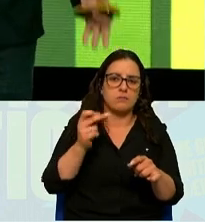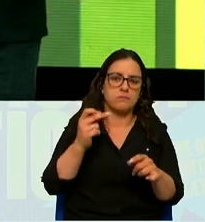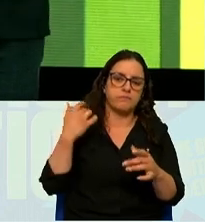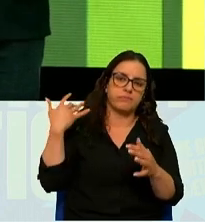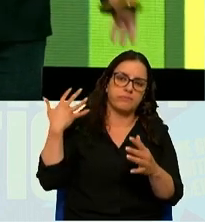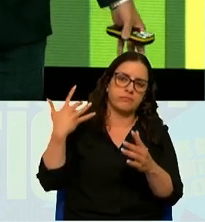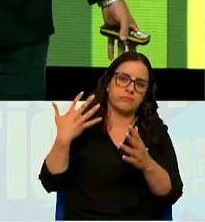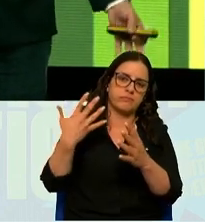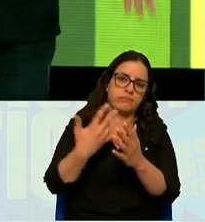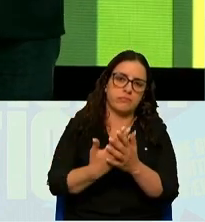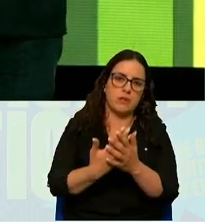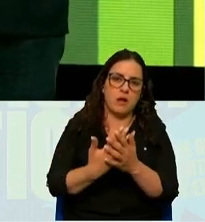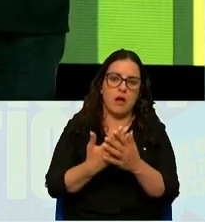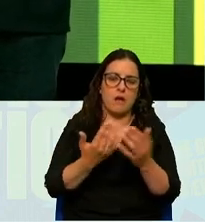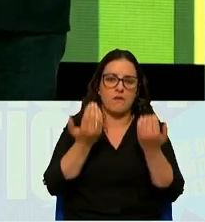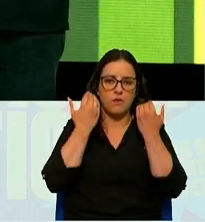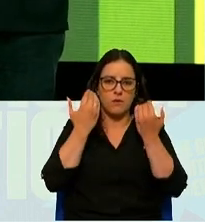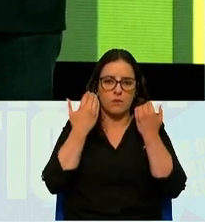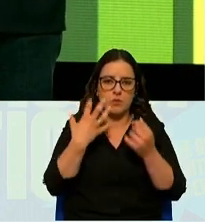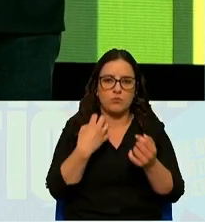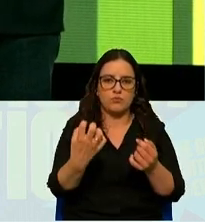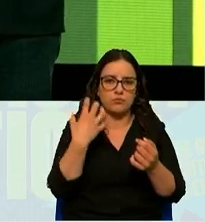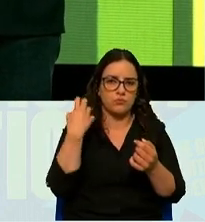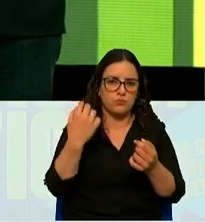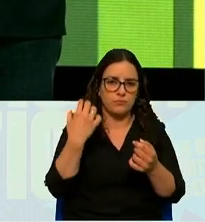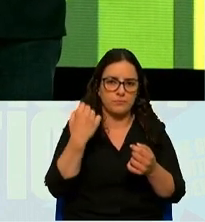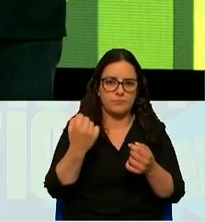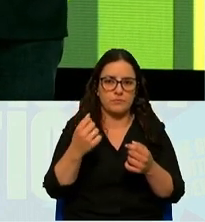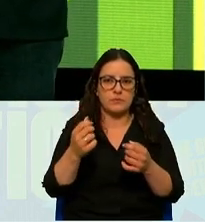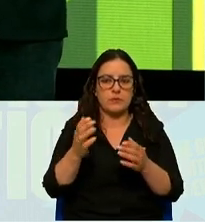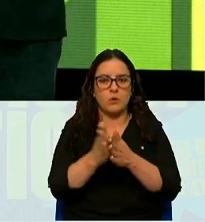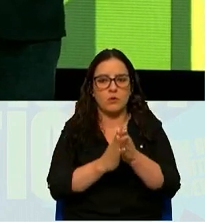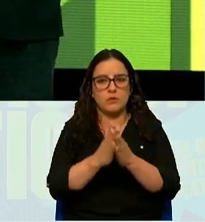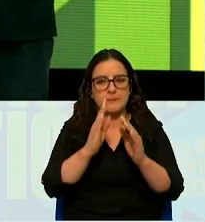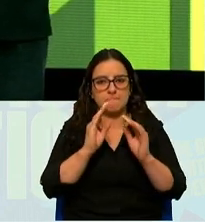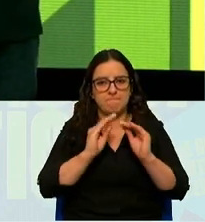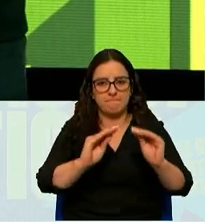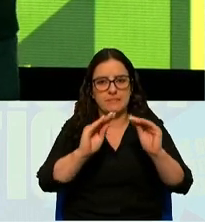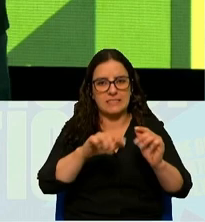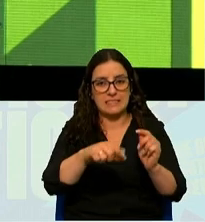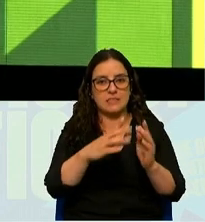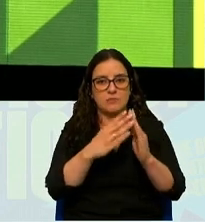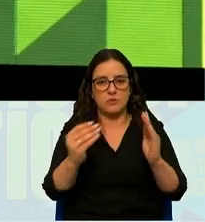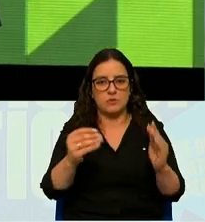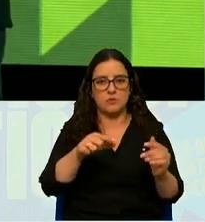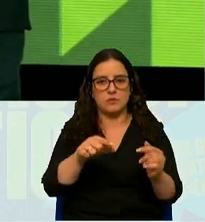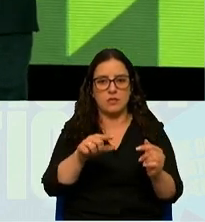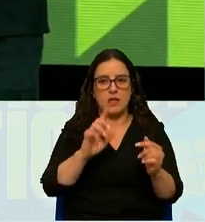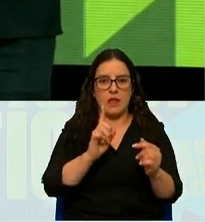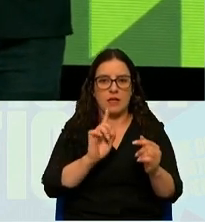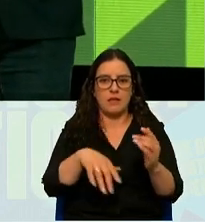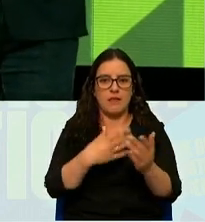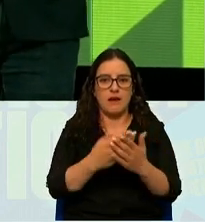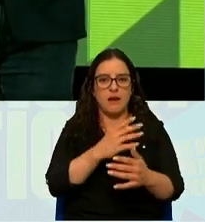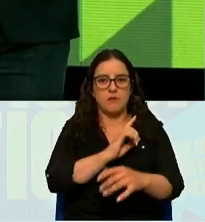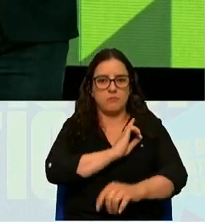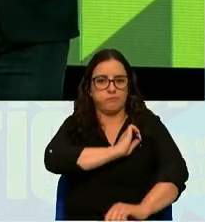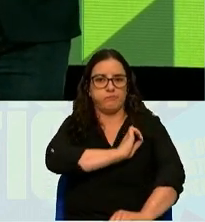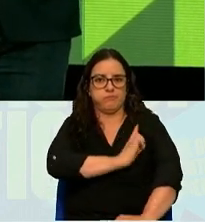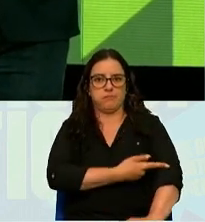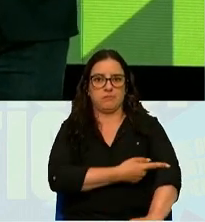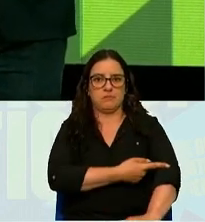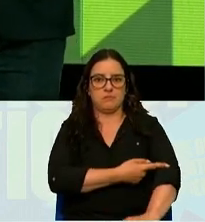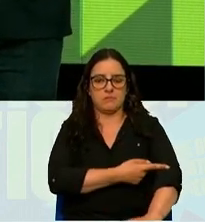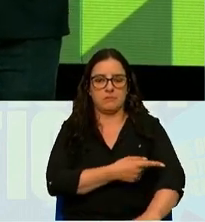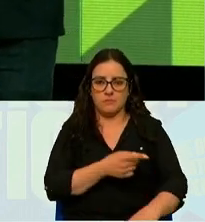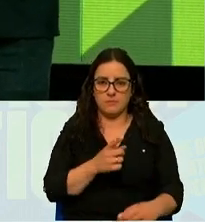that data, petabytes of data, that is used to train these models. That is what makes possible the power of this model. Now,